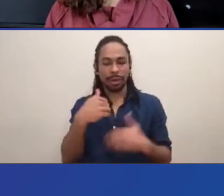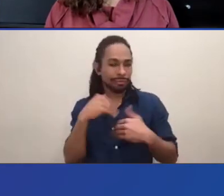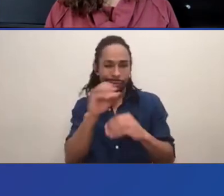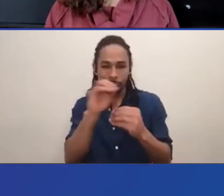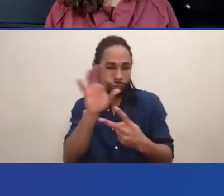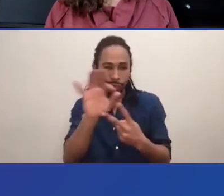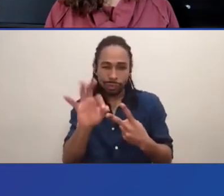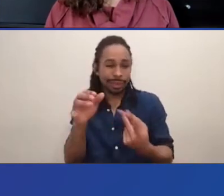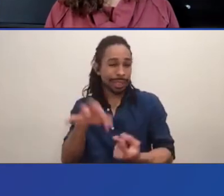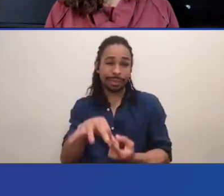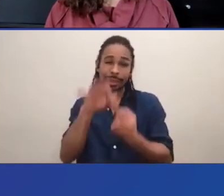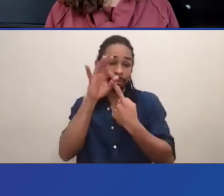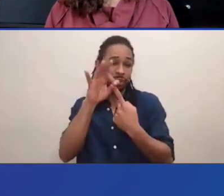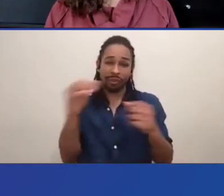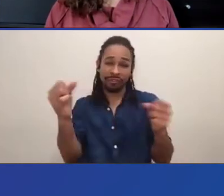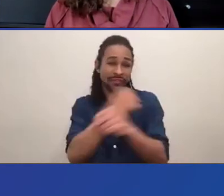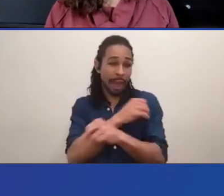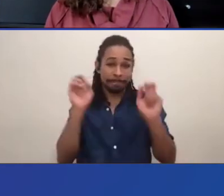fight back.